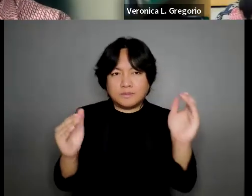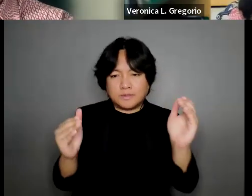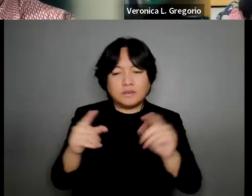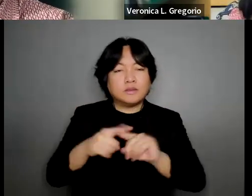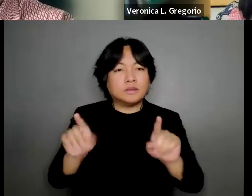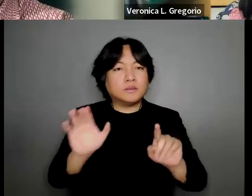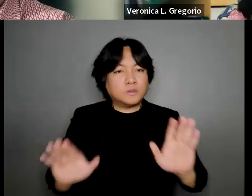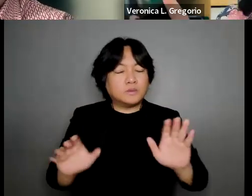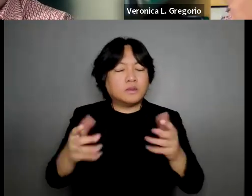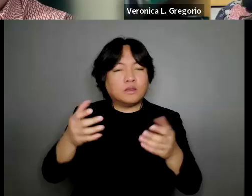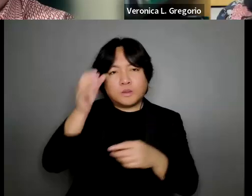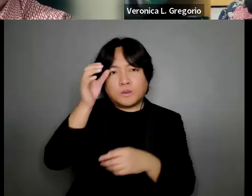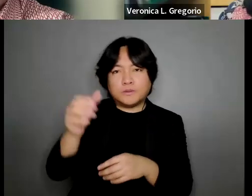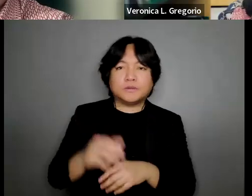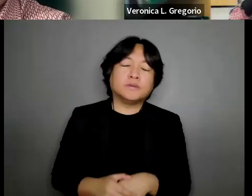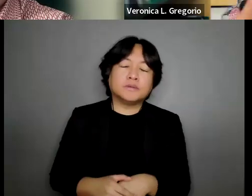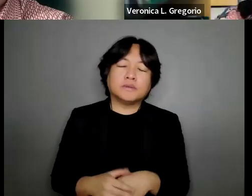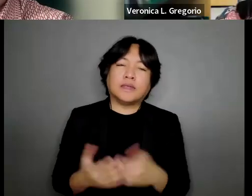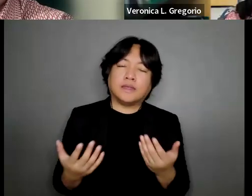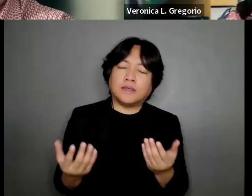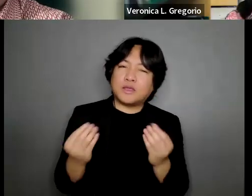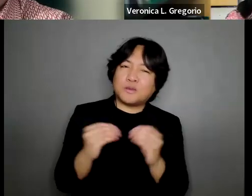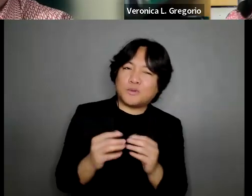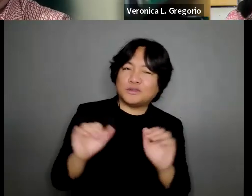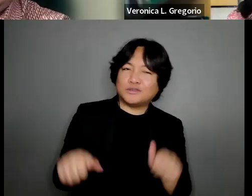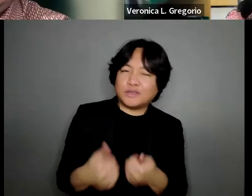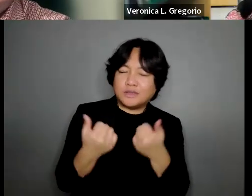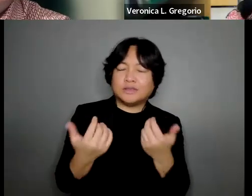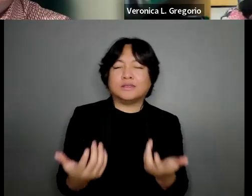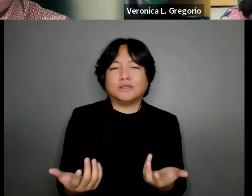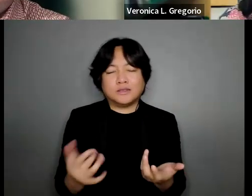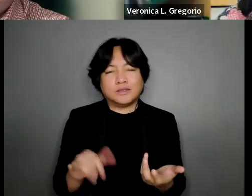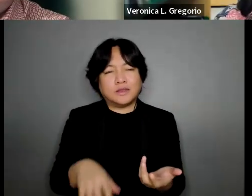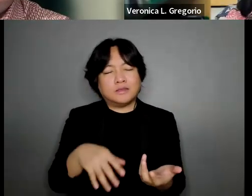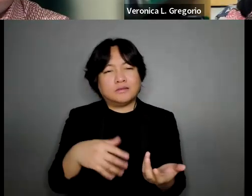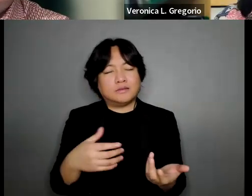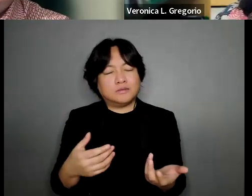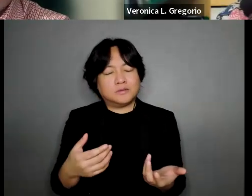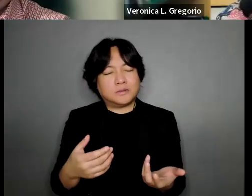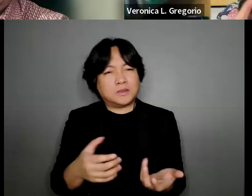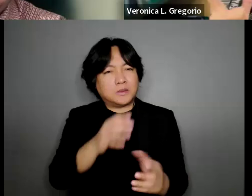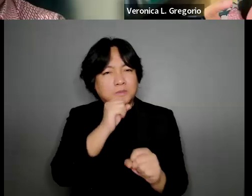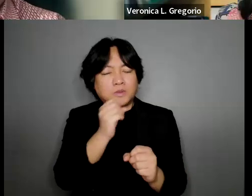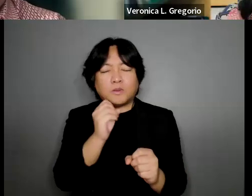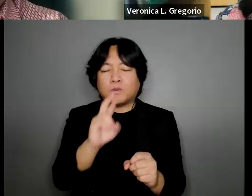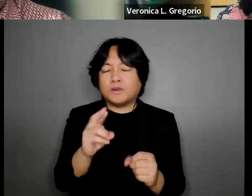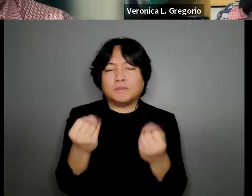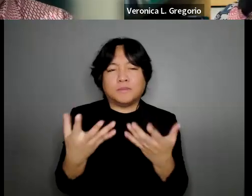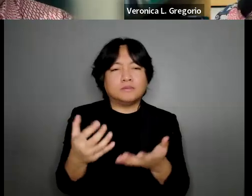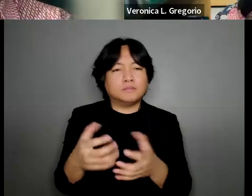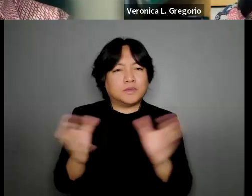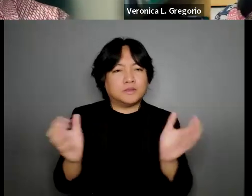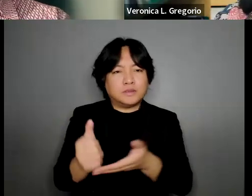contexts, and commonalities, challenges. It's gonna help us with that